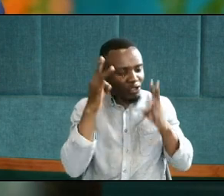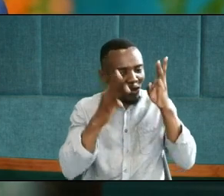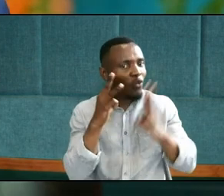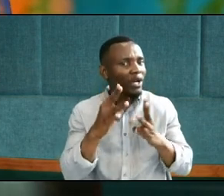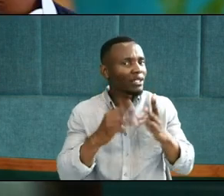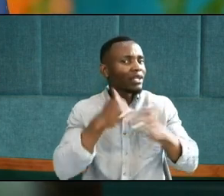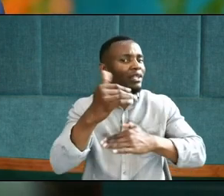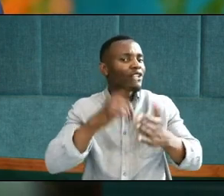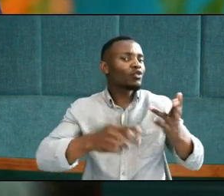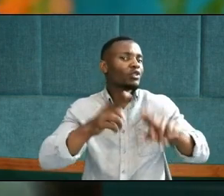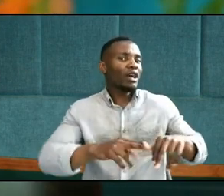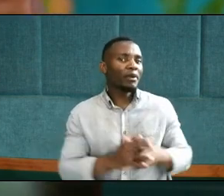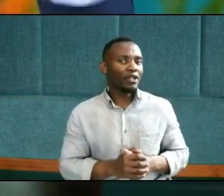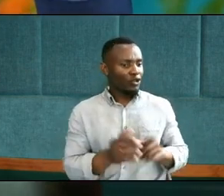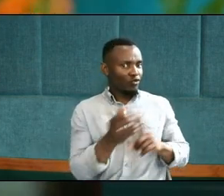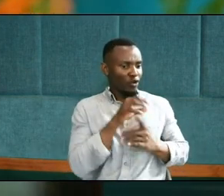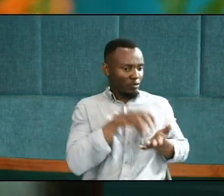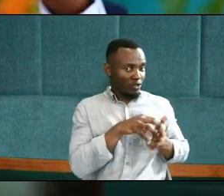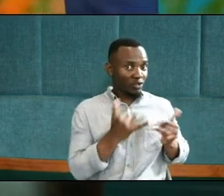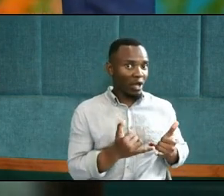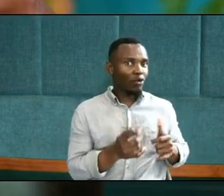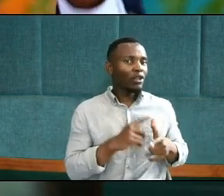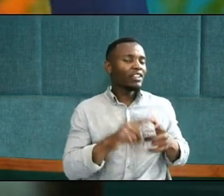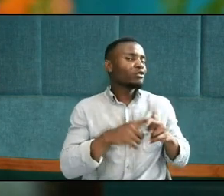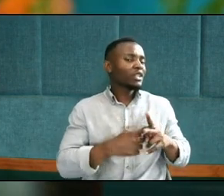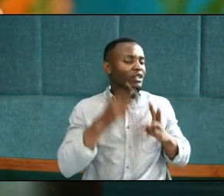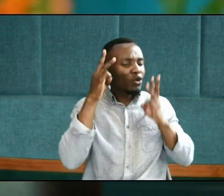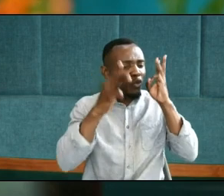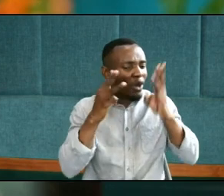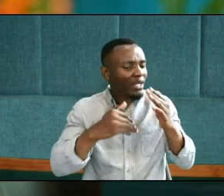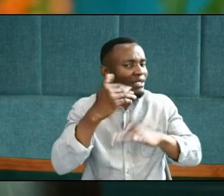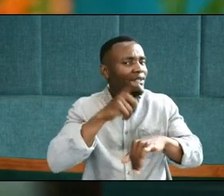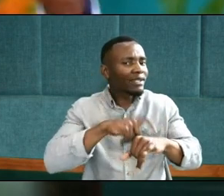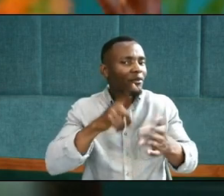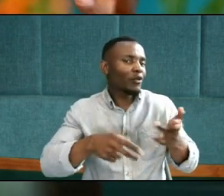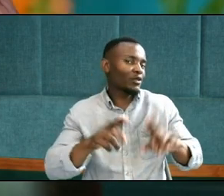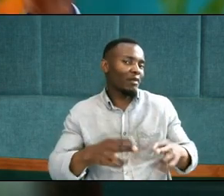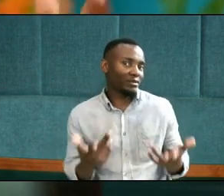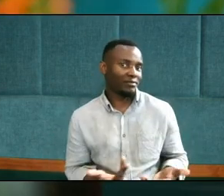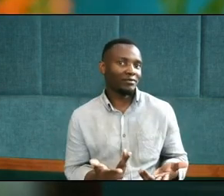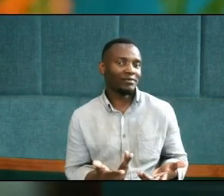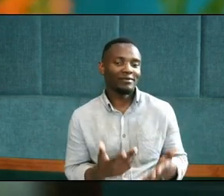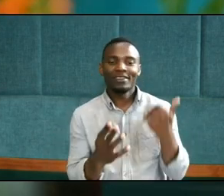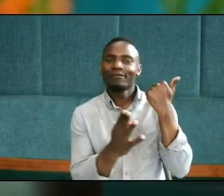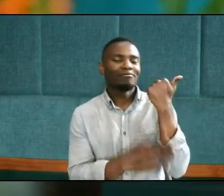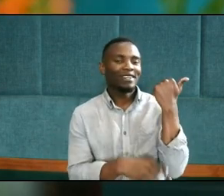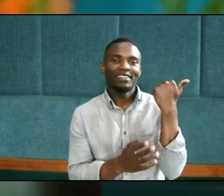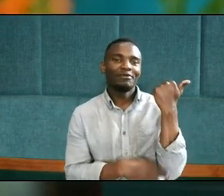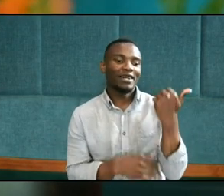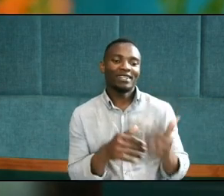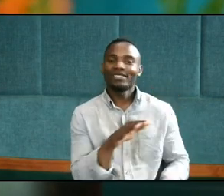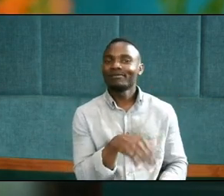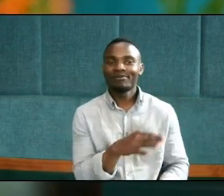You have gotten it now. You have started worrying about it right that time. Very, very bad kind of kingdom.